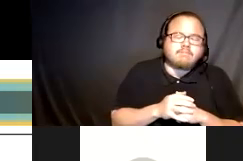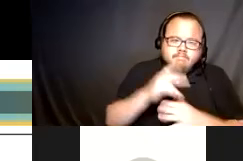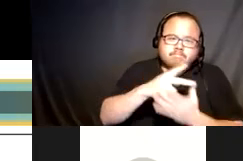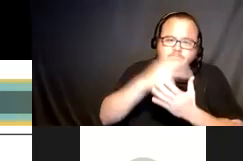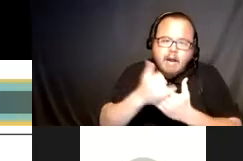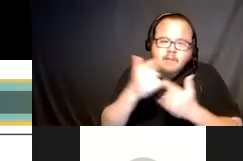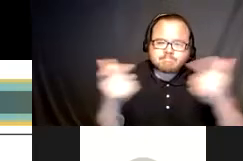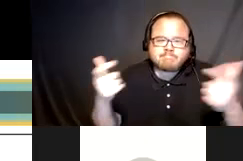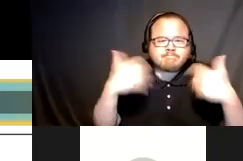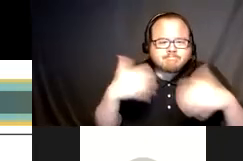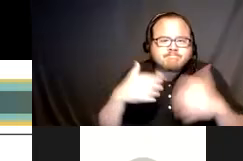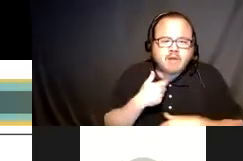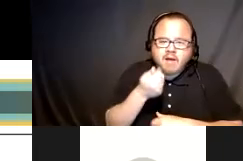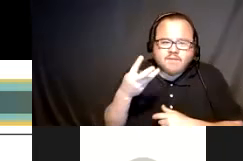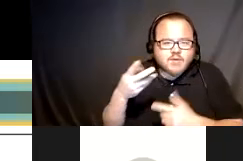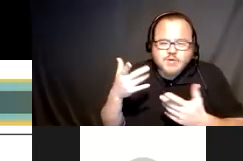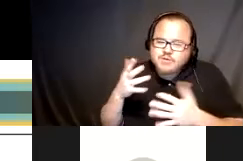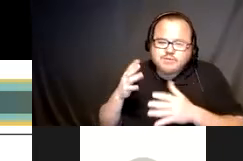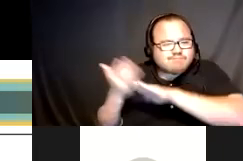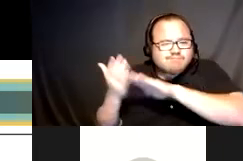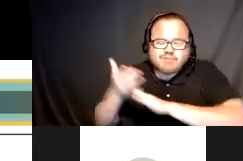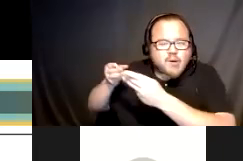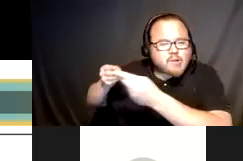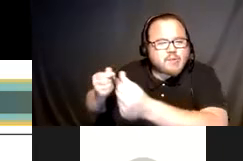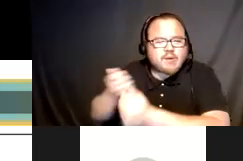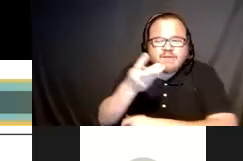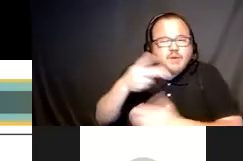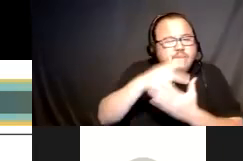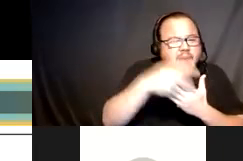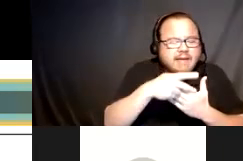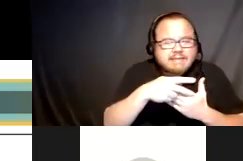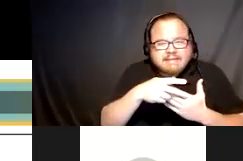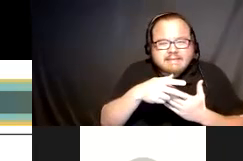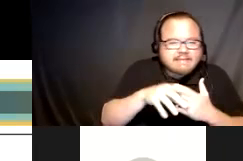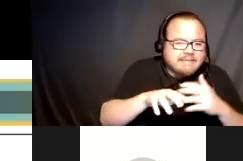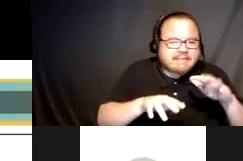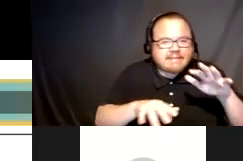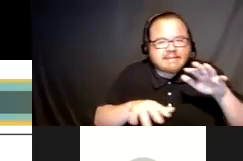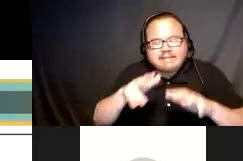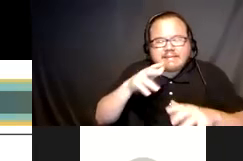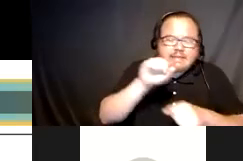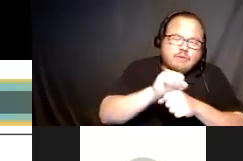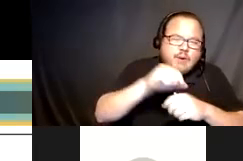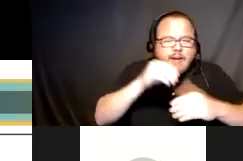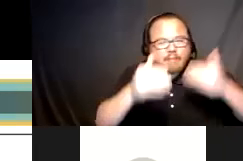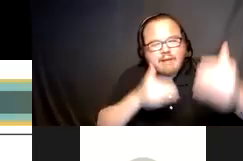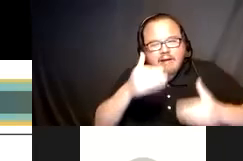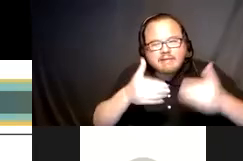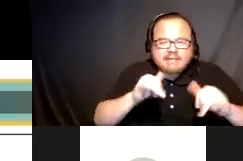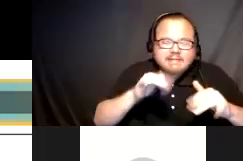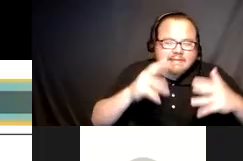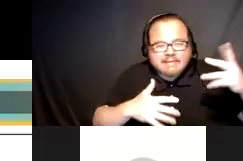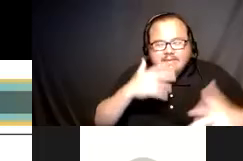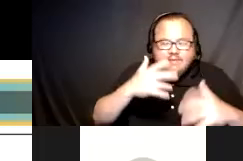We have a couple that are running super well and a couple that are still in the work in progress, but it's